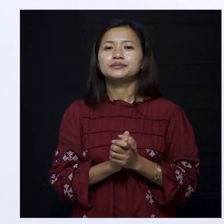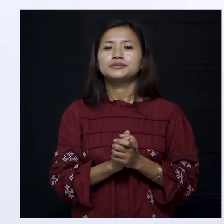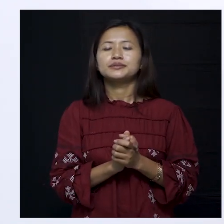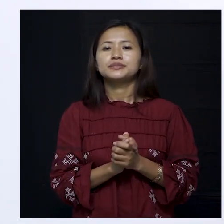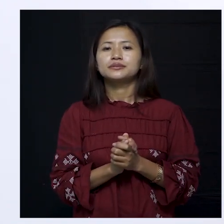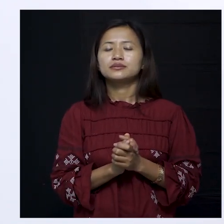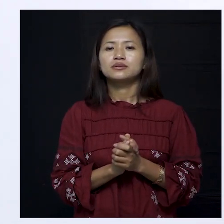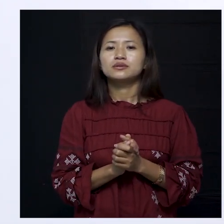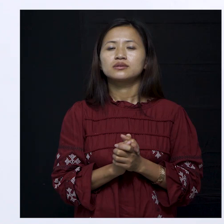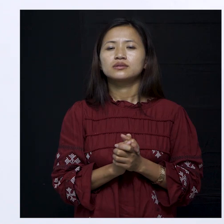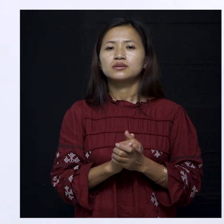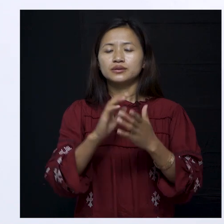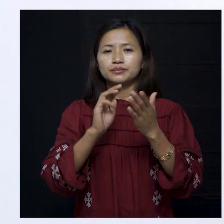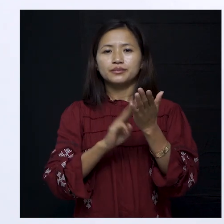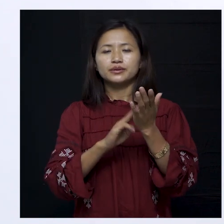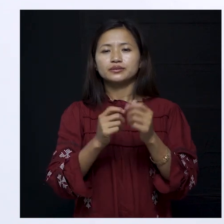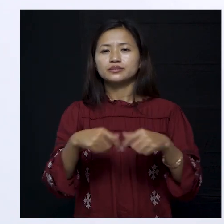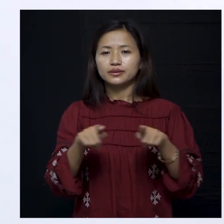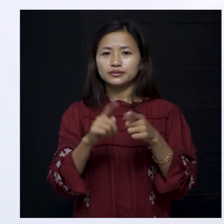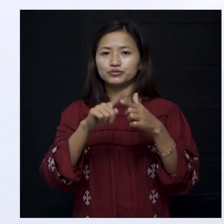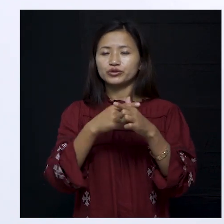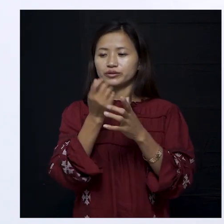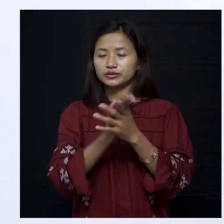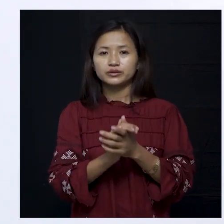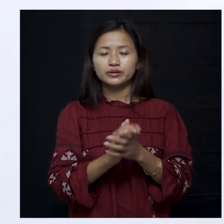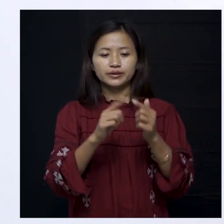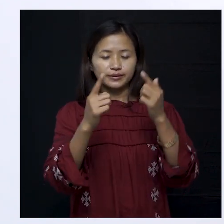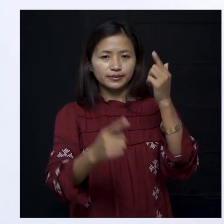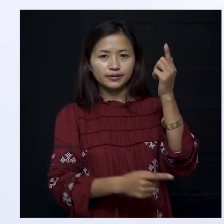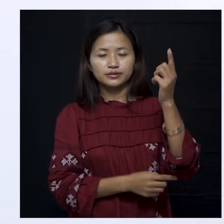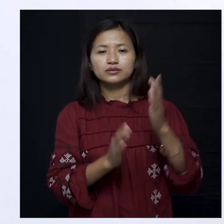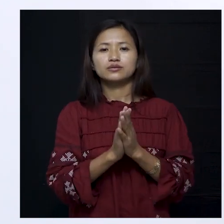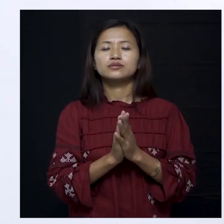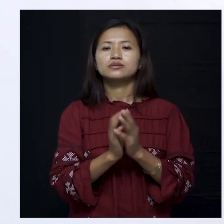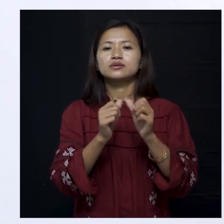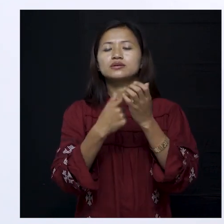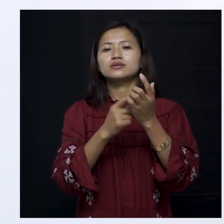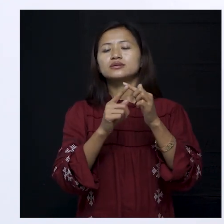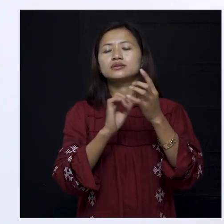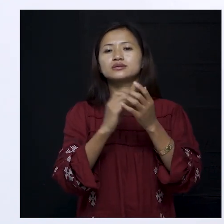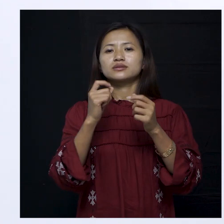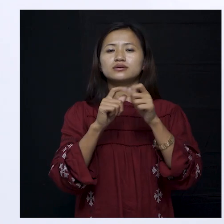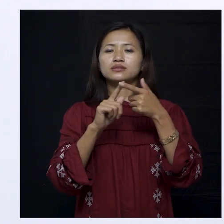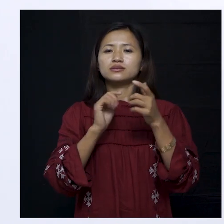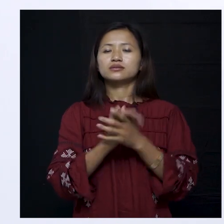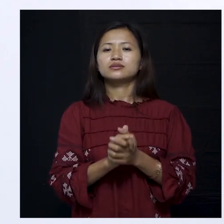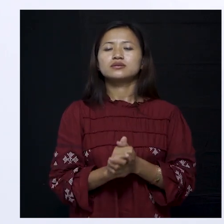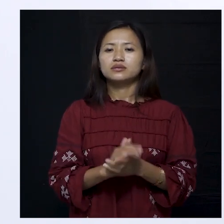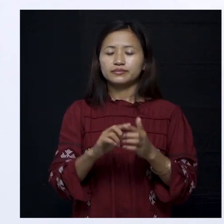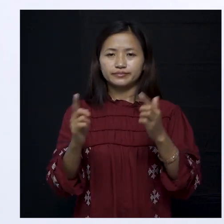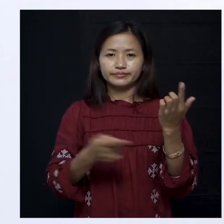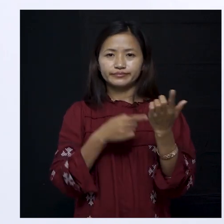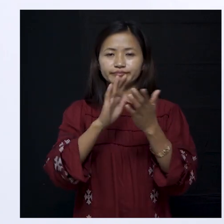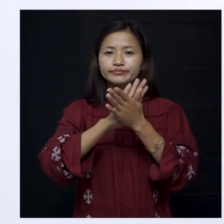In the magazines and journals, you can write it at the end of your article after you give the conclusion. So